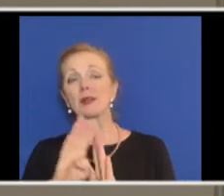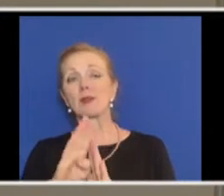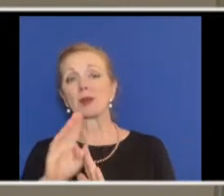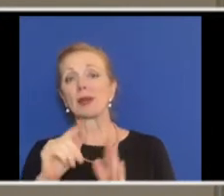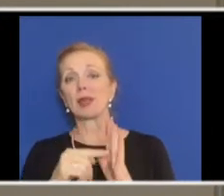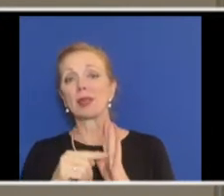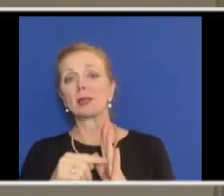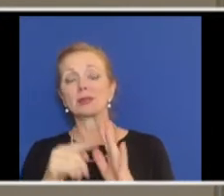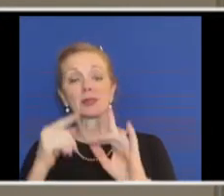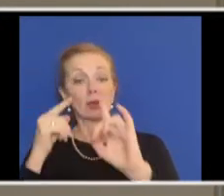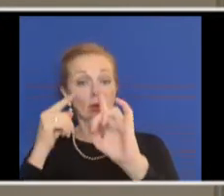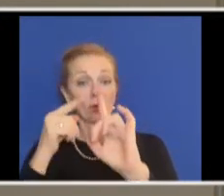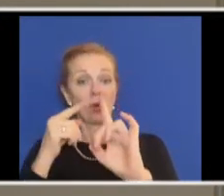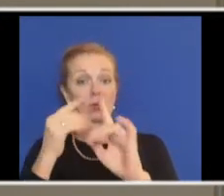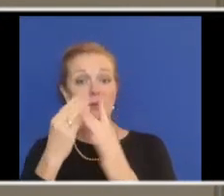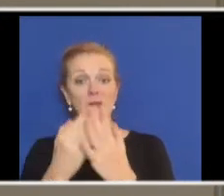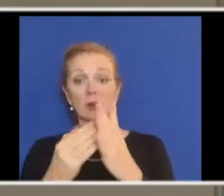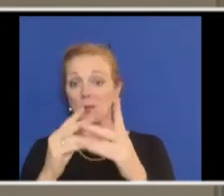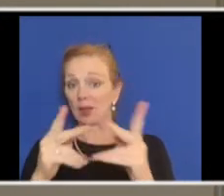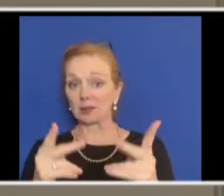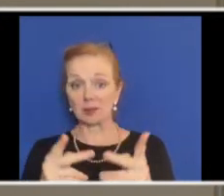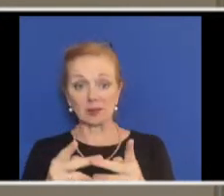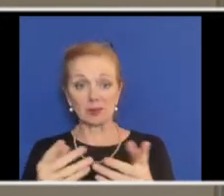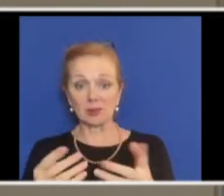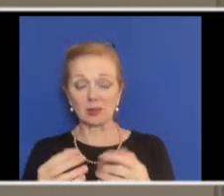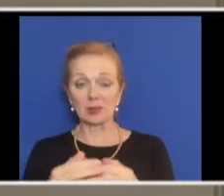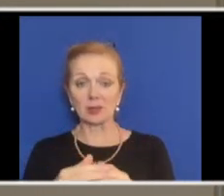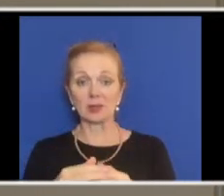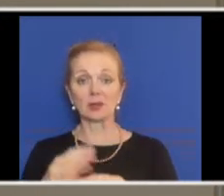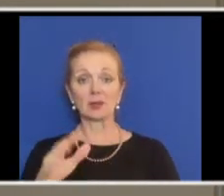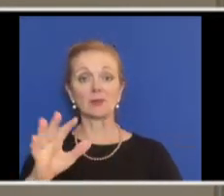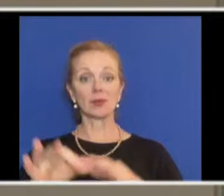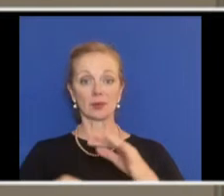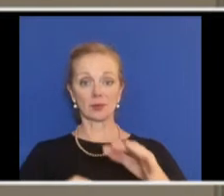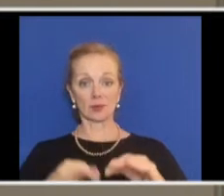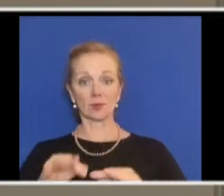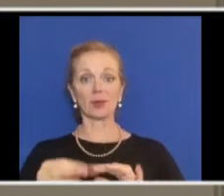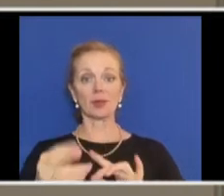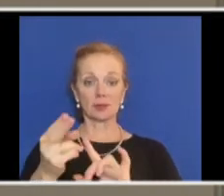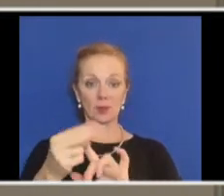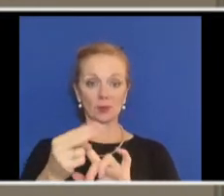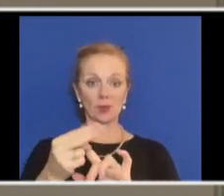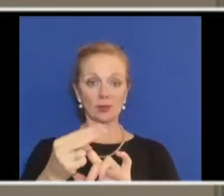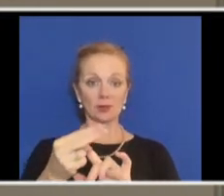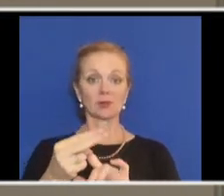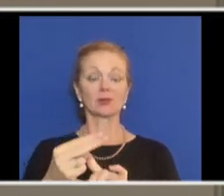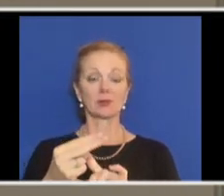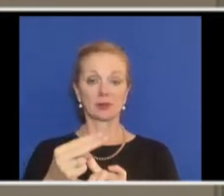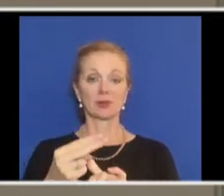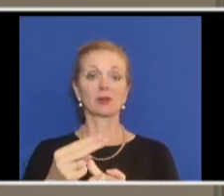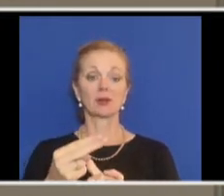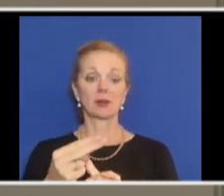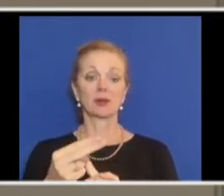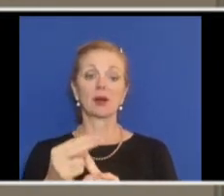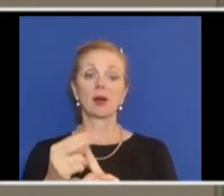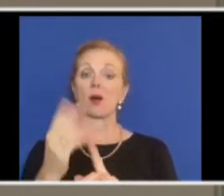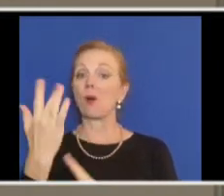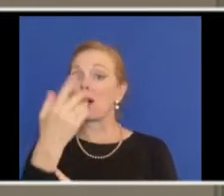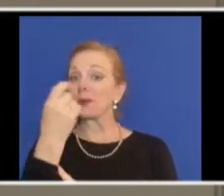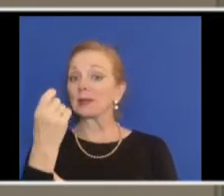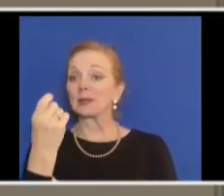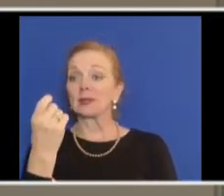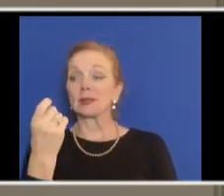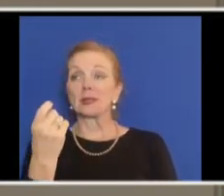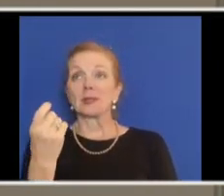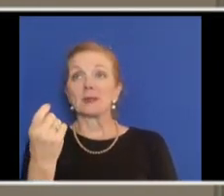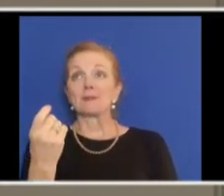goal in some places to replace hotels motels because of